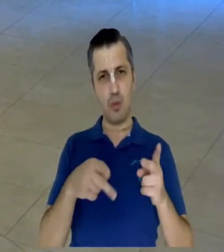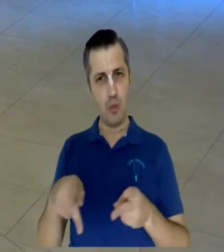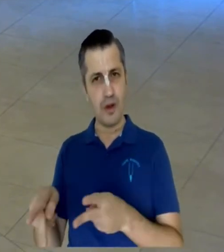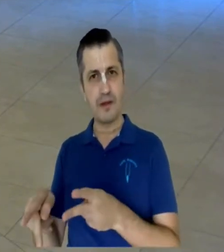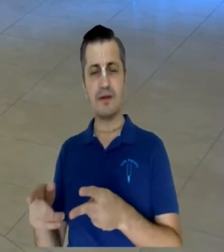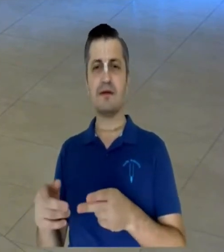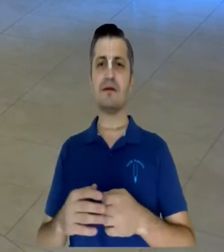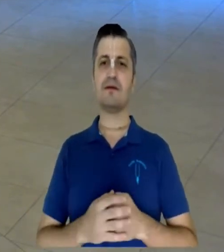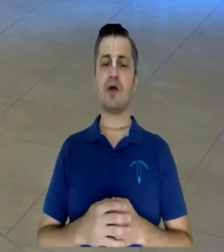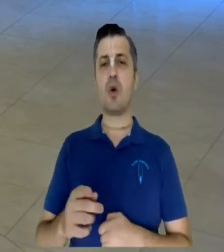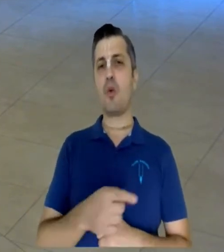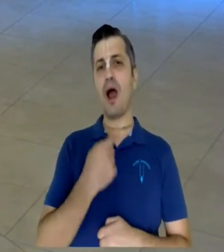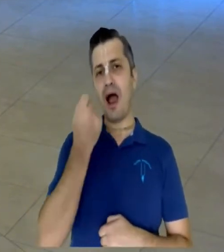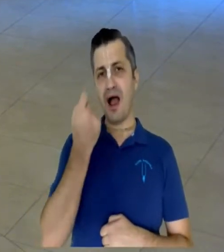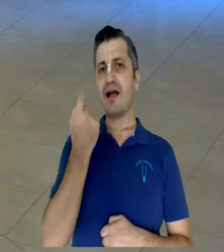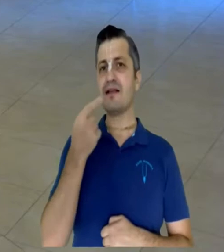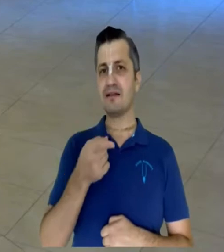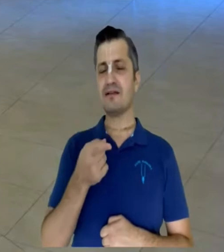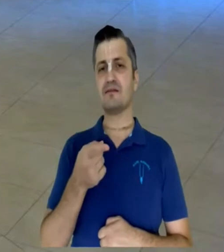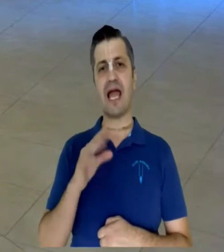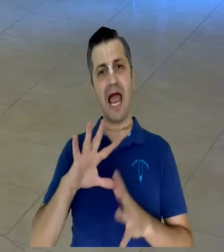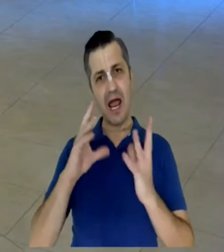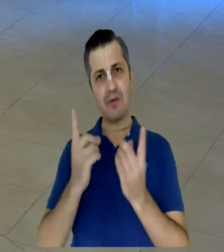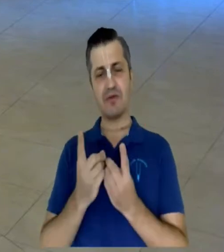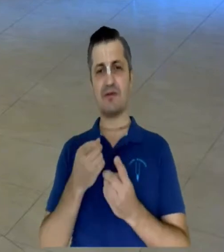we understand that everything is actually Lord Shri Krishna,